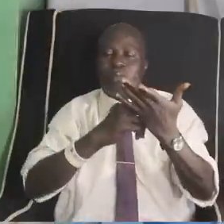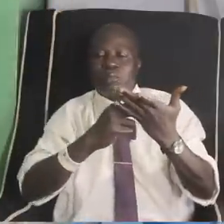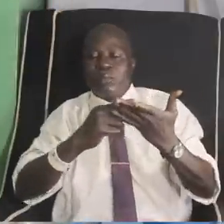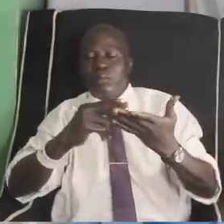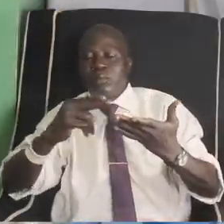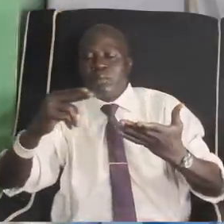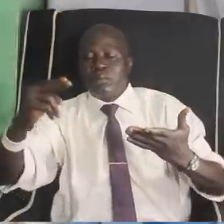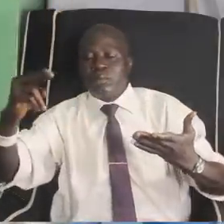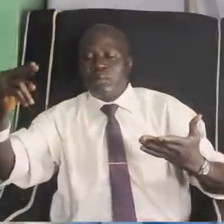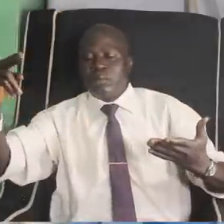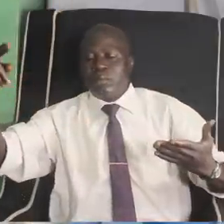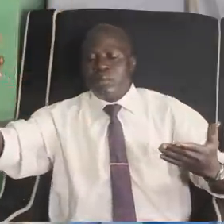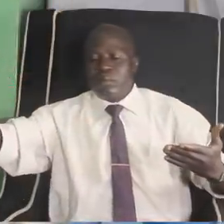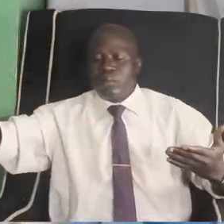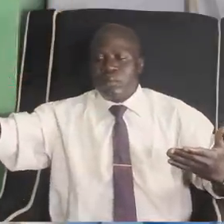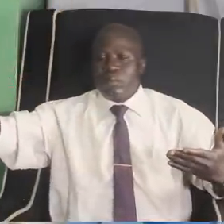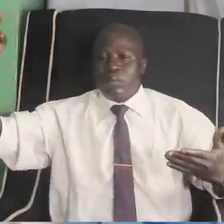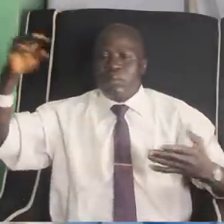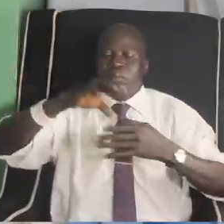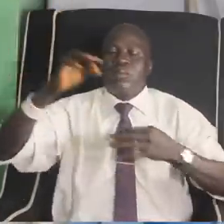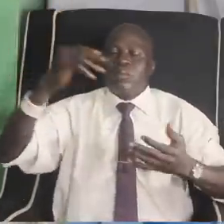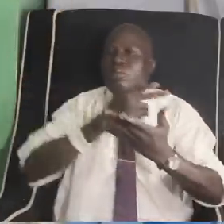me me ma